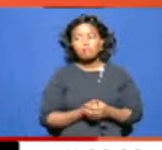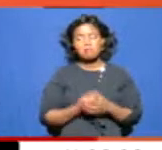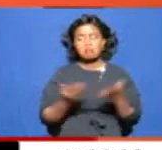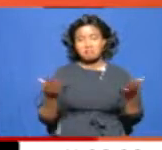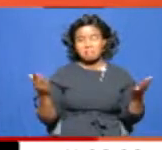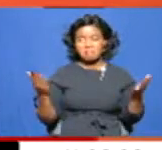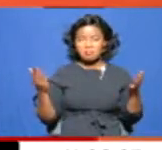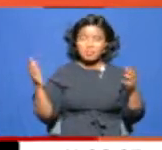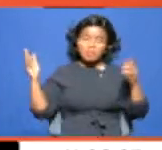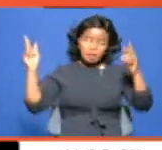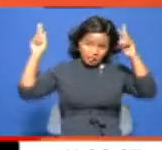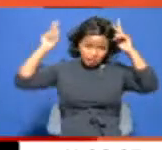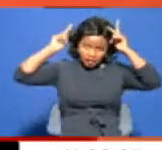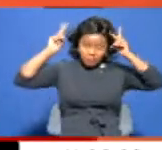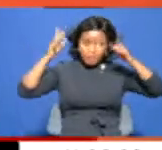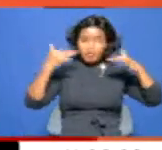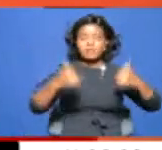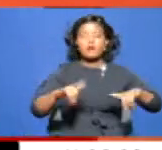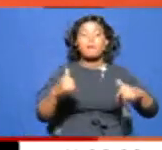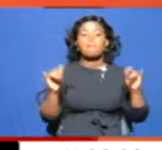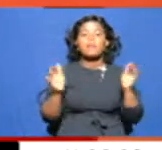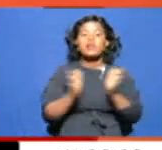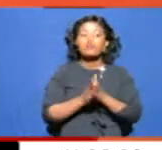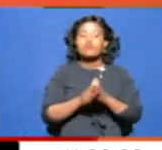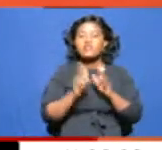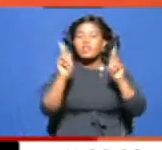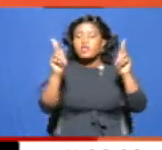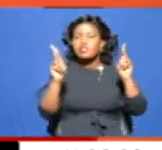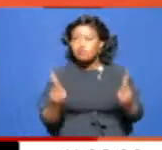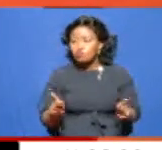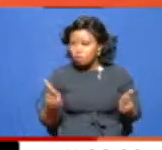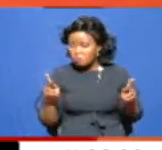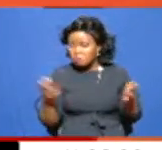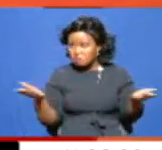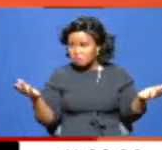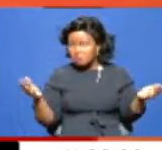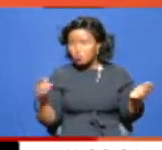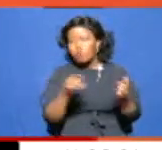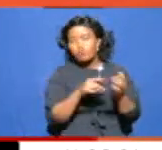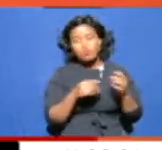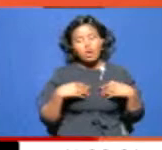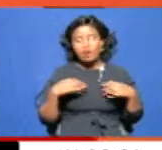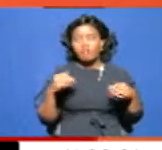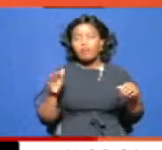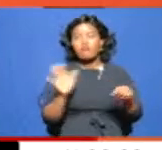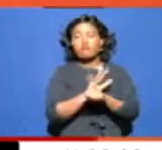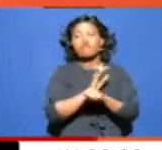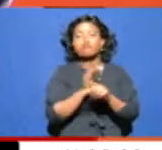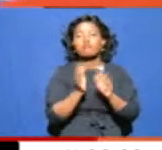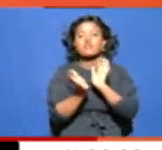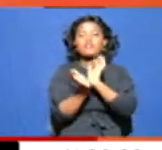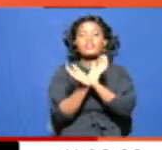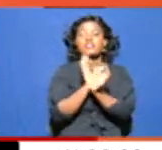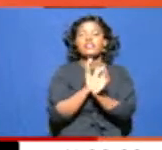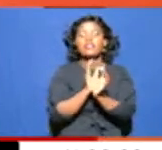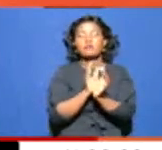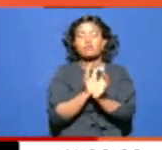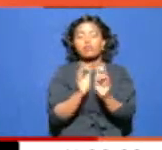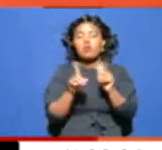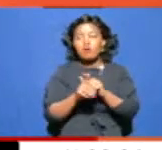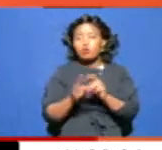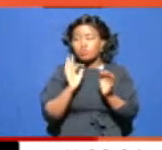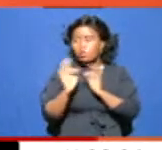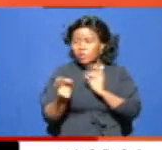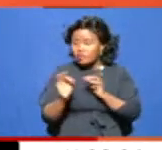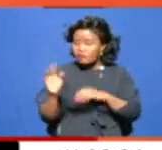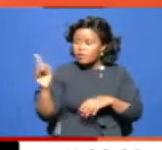County in a Kenyan Premier League match at Buhungu Stadium? Mm-hmm. You'll have a capacity crowd. Full. Nairobi County is playing Mombasa County in